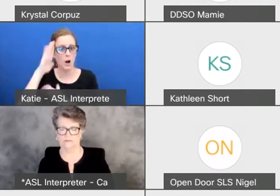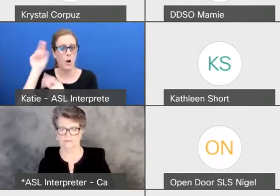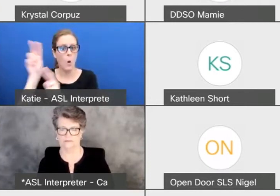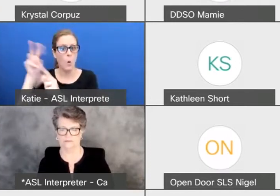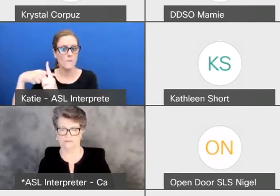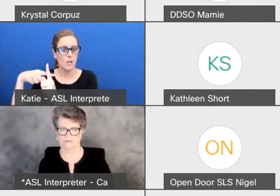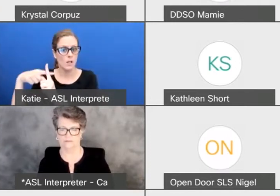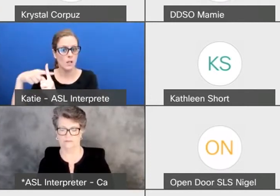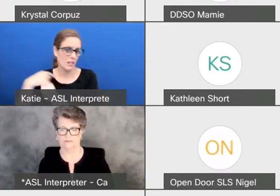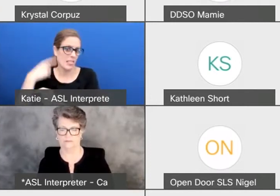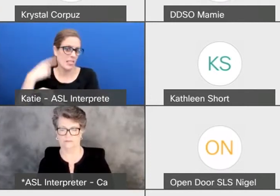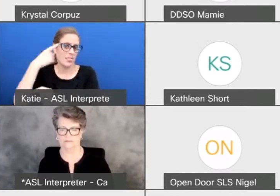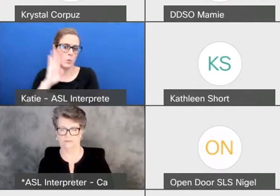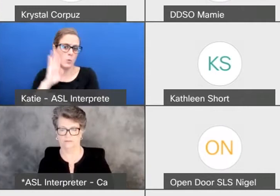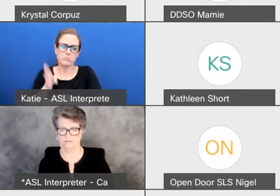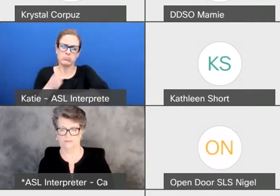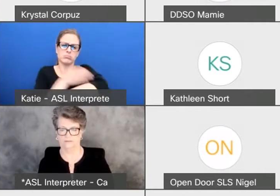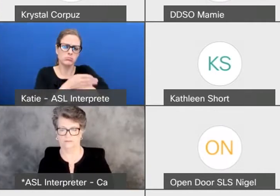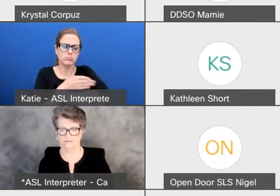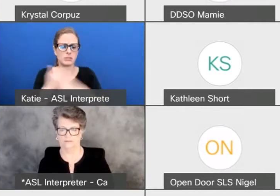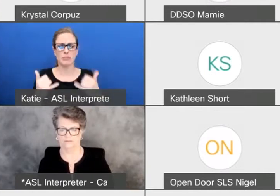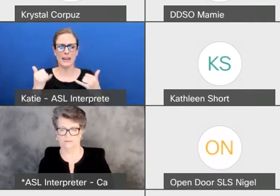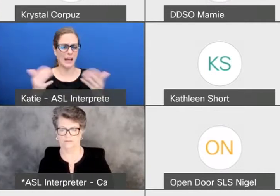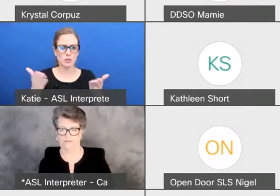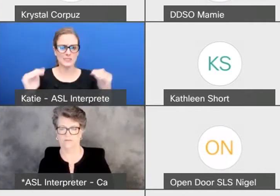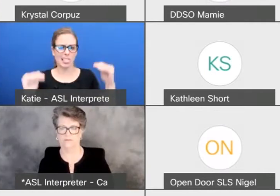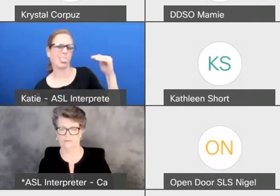a big difference in the disparity that we're seeing of services.